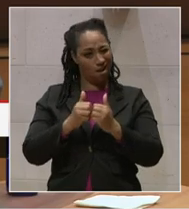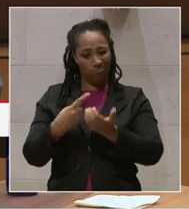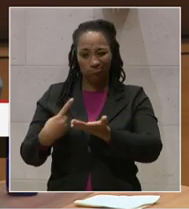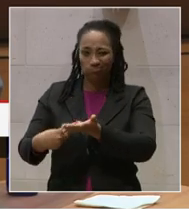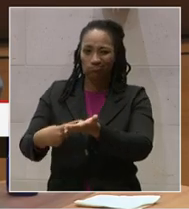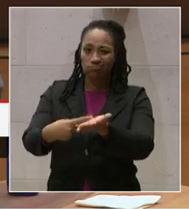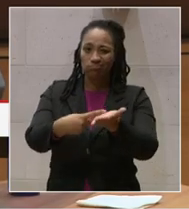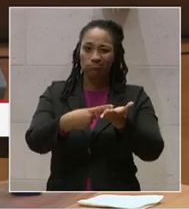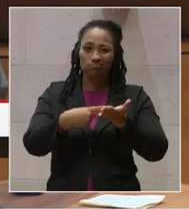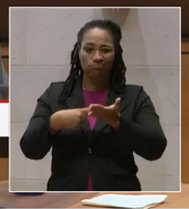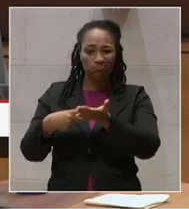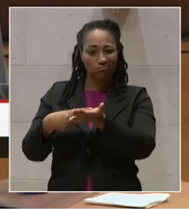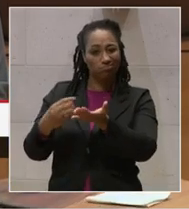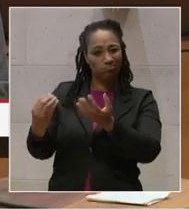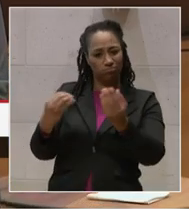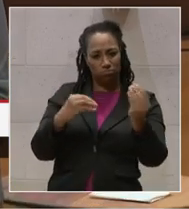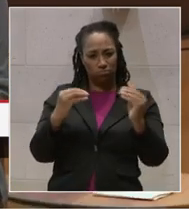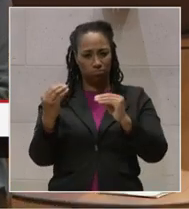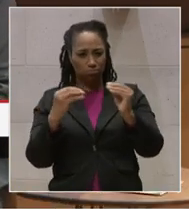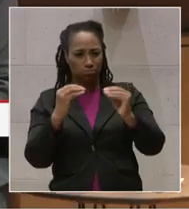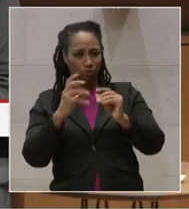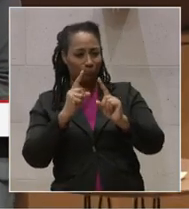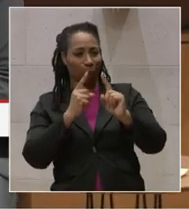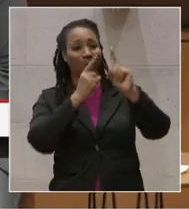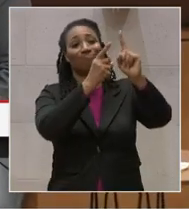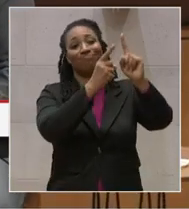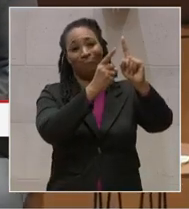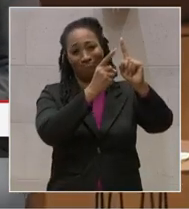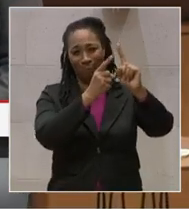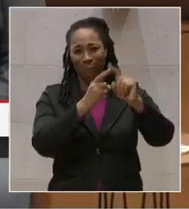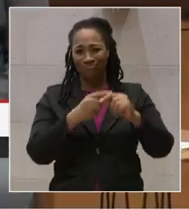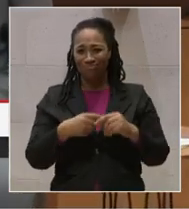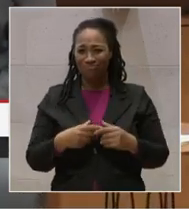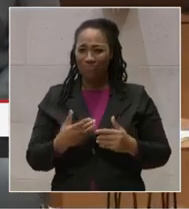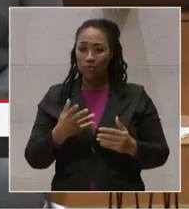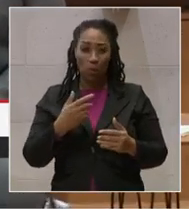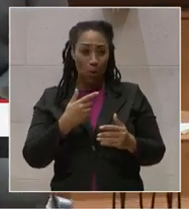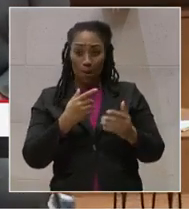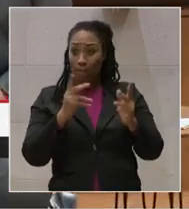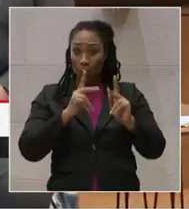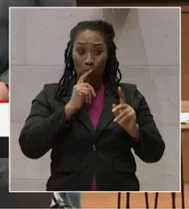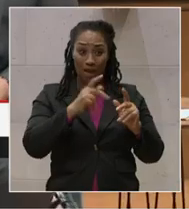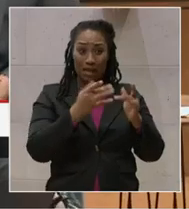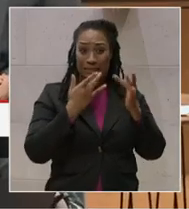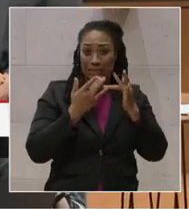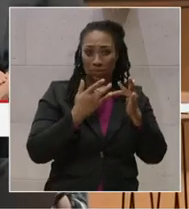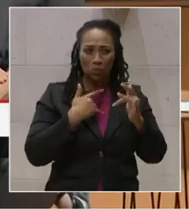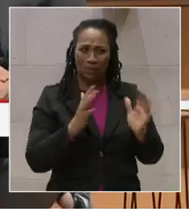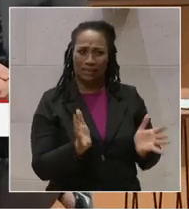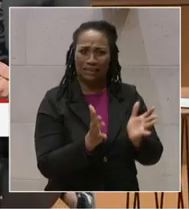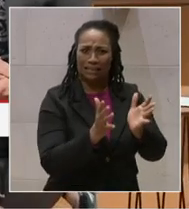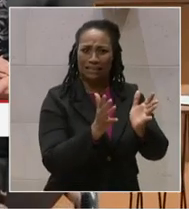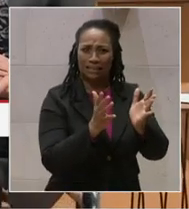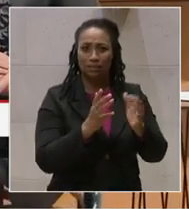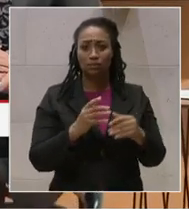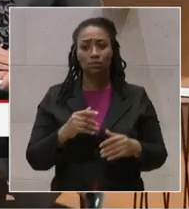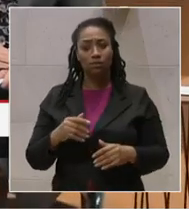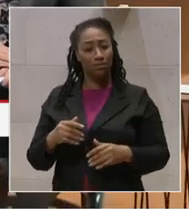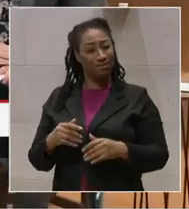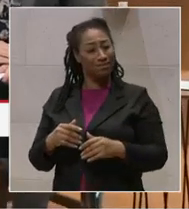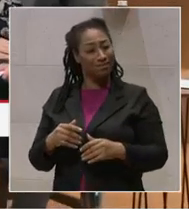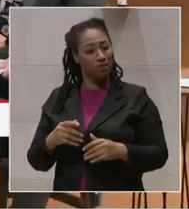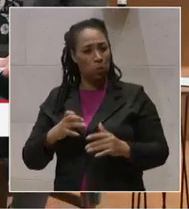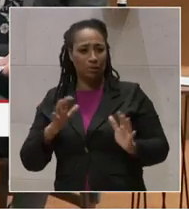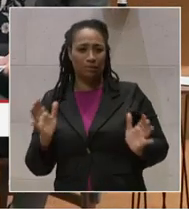strong NIMBYism. Agree with you. And in many ways, advocacy groups and others use